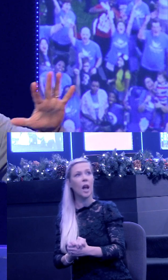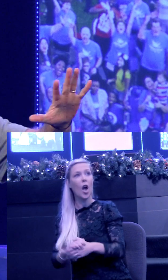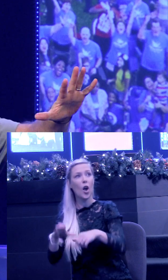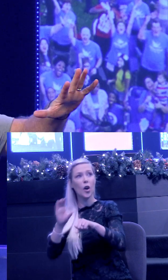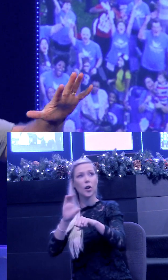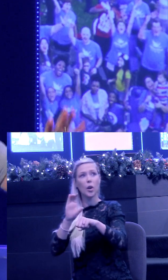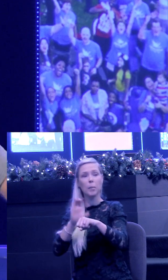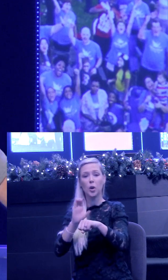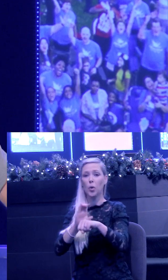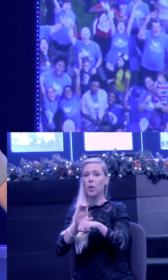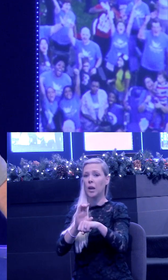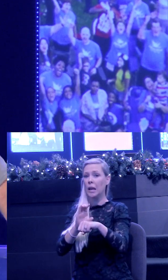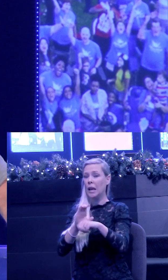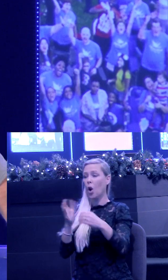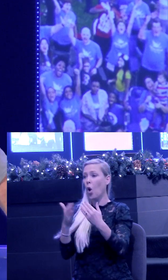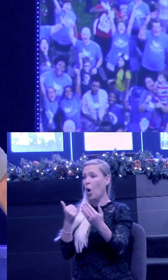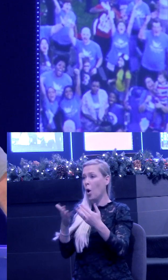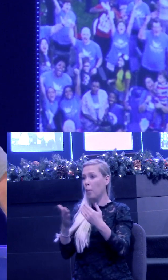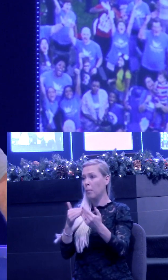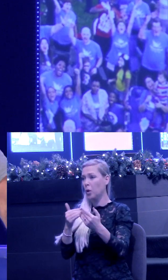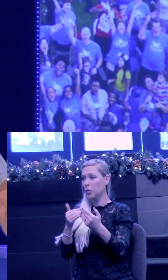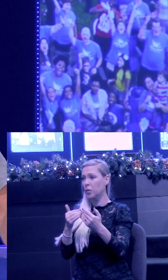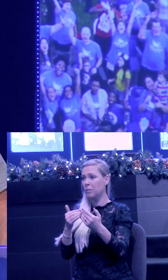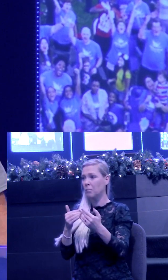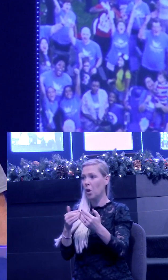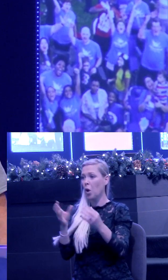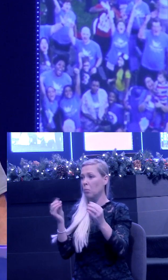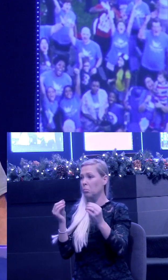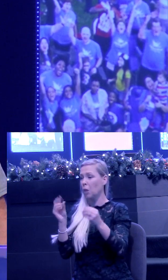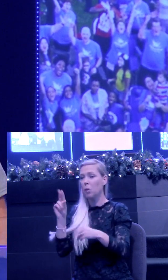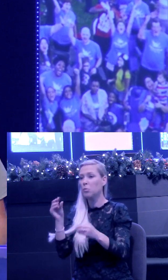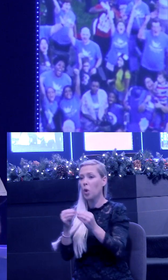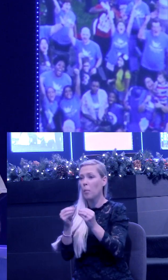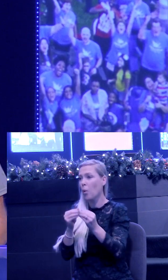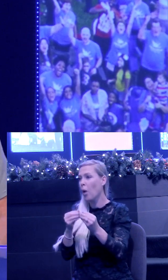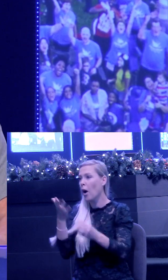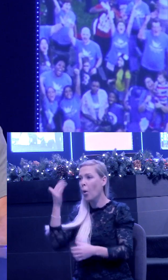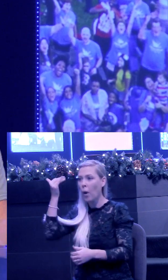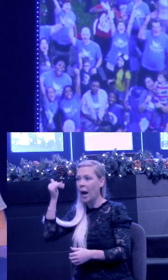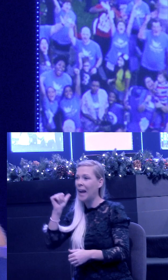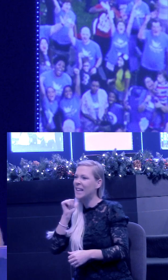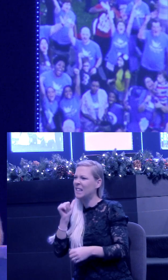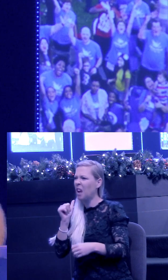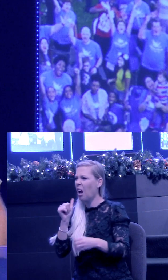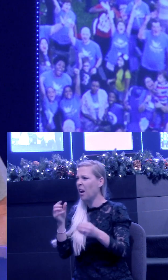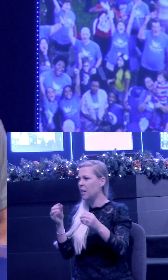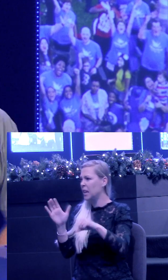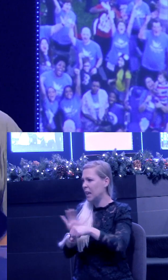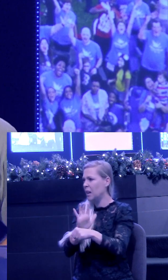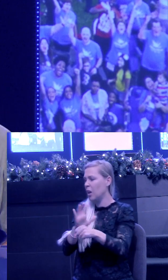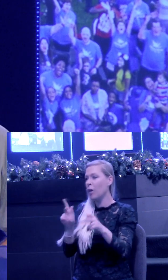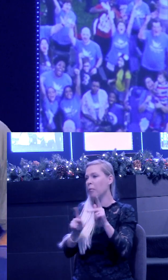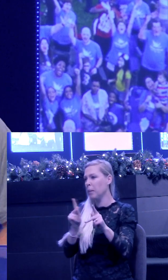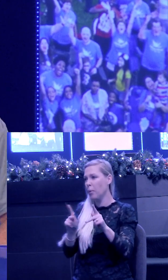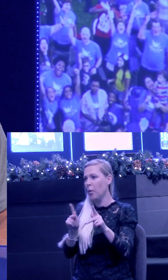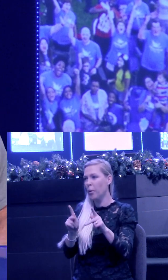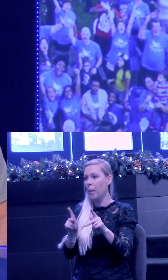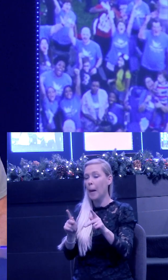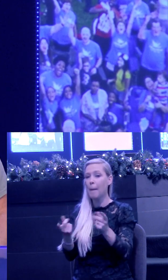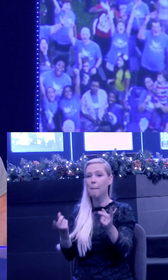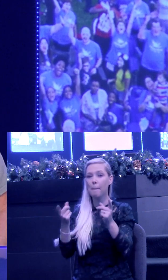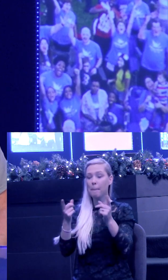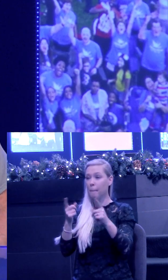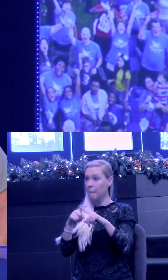community almost went under in the late 80s. And God stepped in and rescued community, and that's a whole other chapter